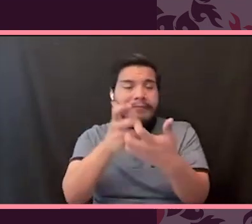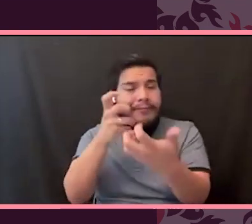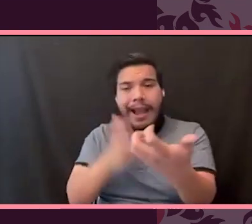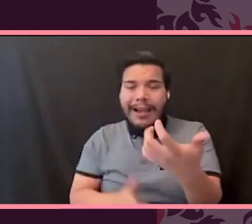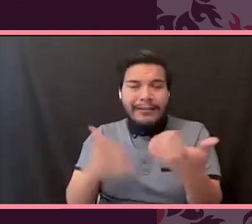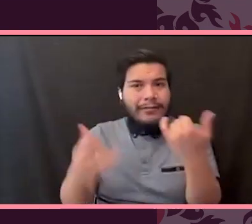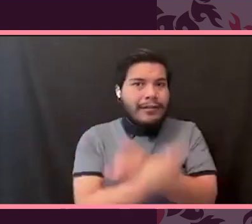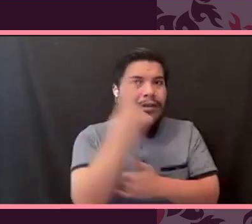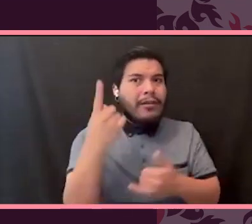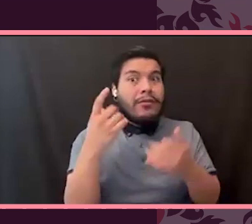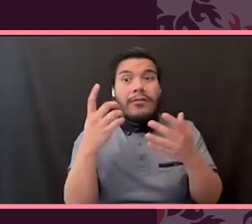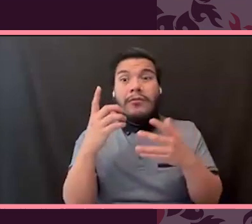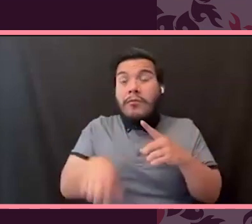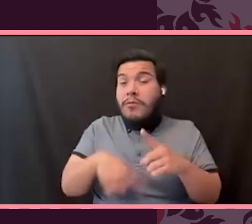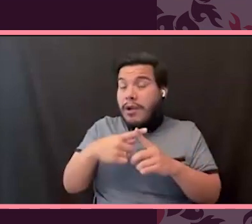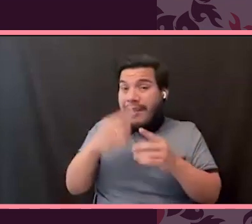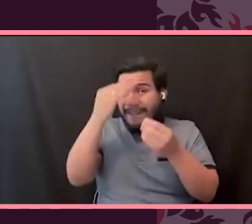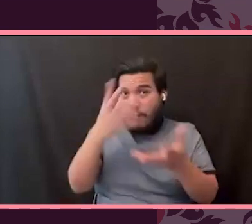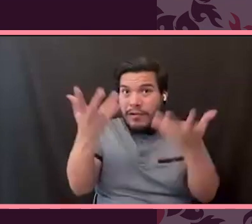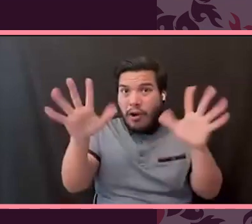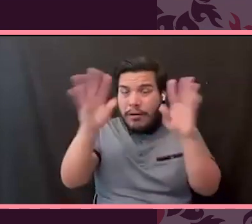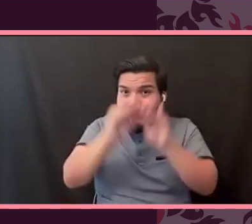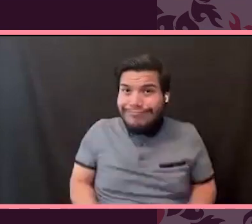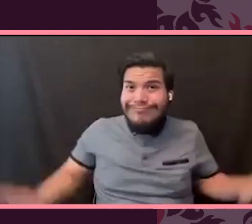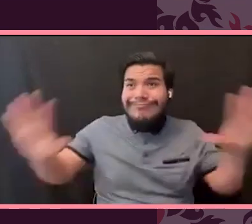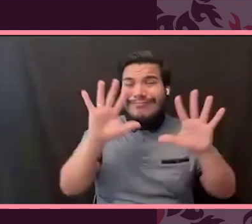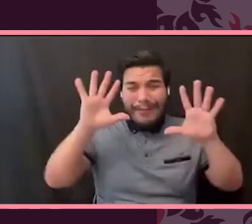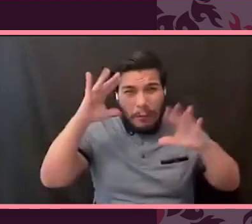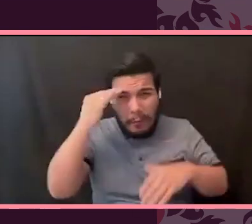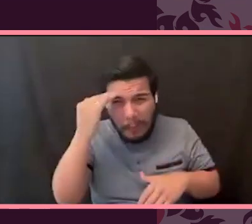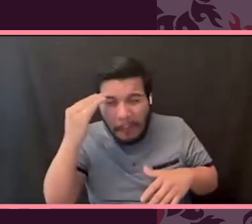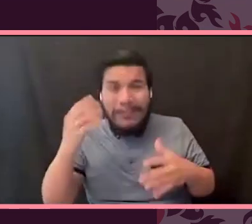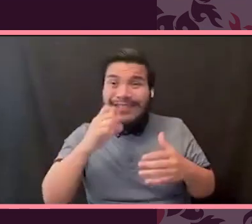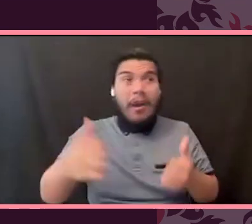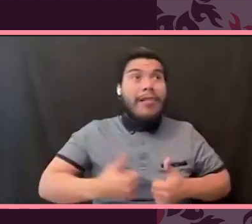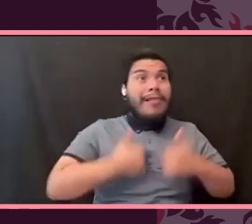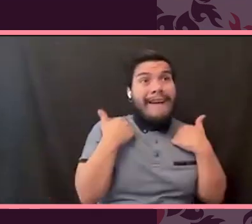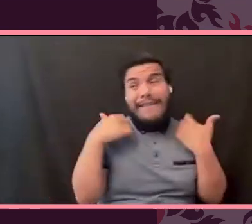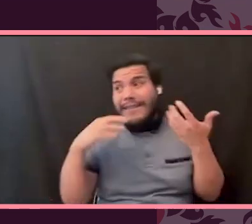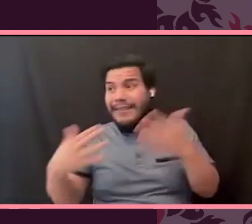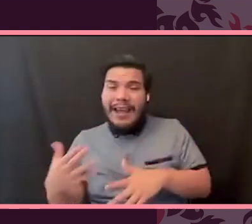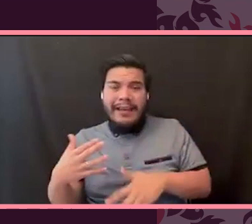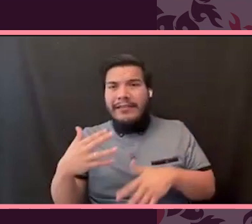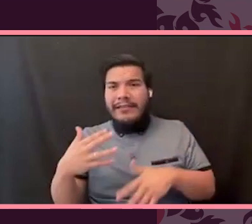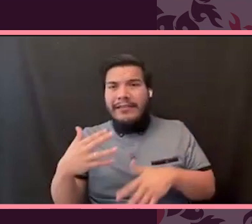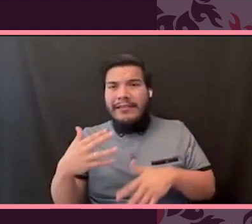spread across the globe and when we aren't in life or death situations every single day anymore.